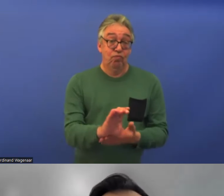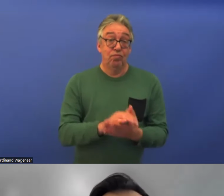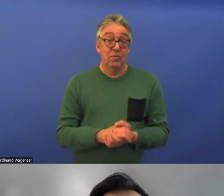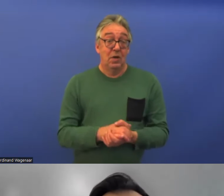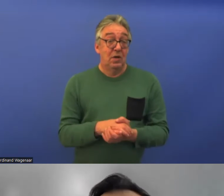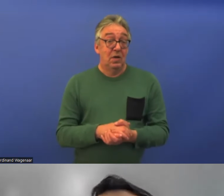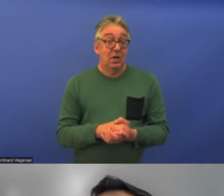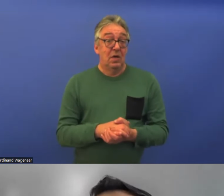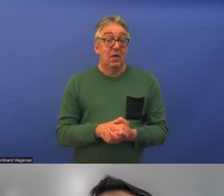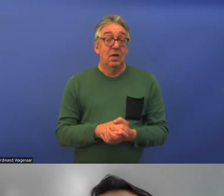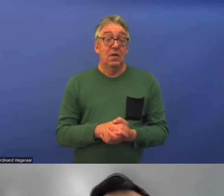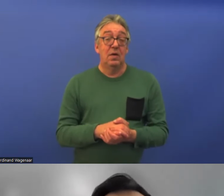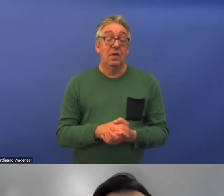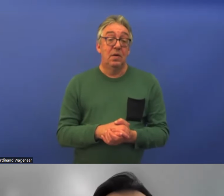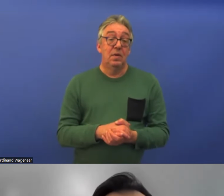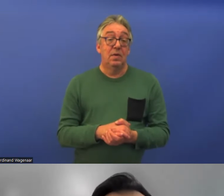specific terms, to say it somehow,